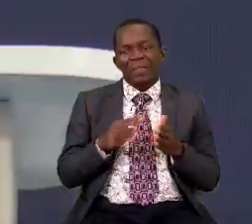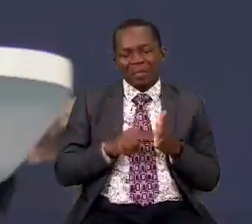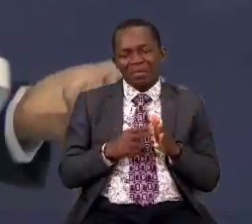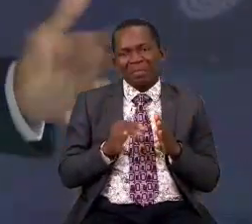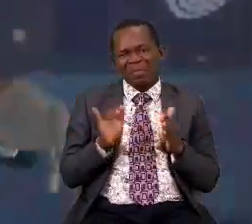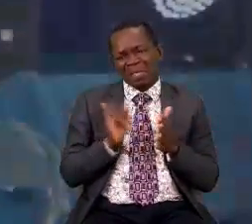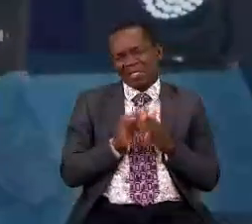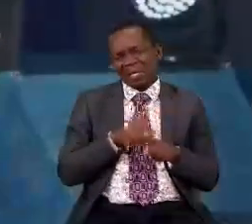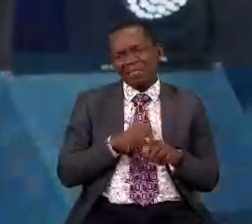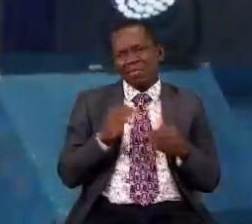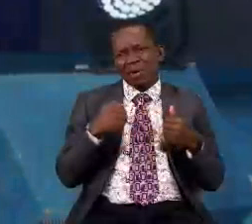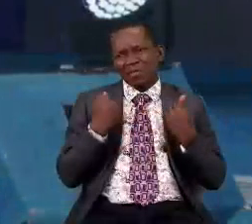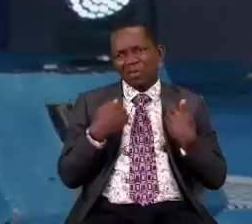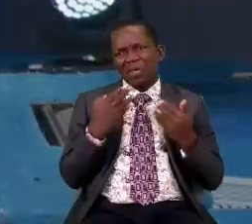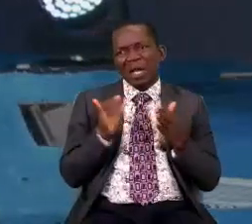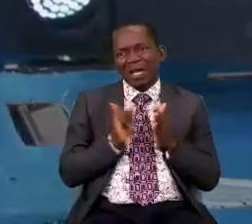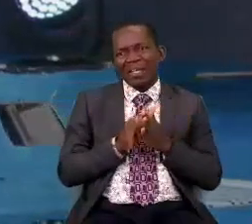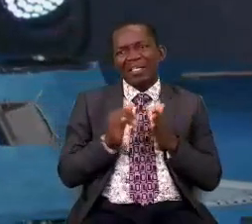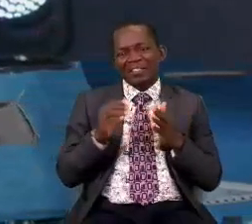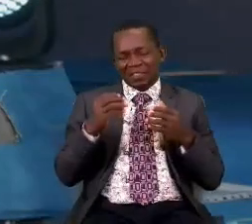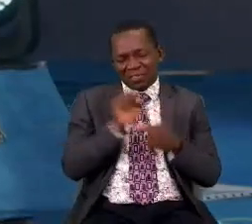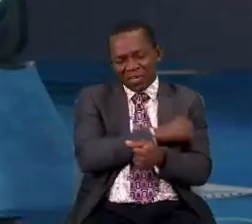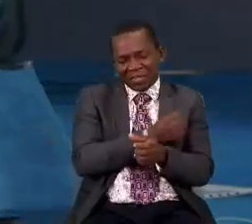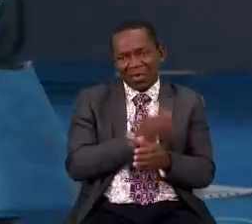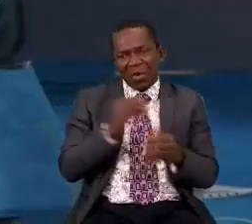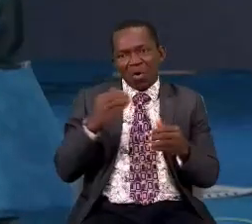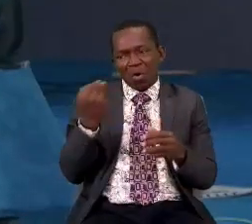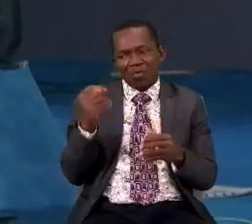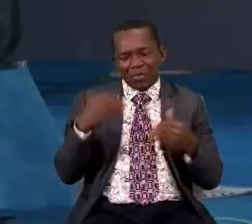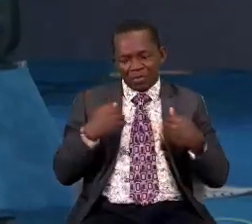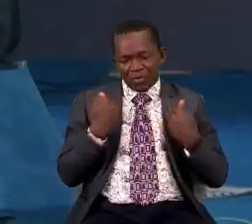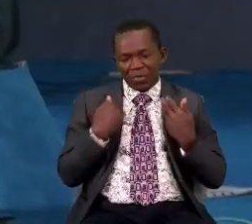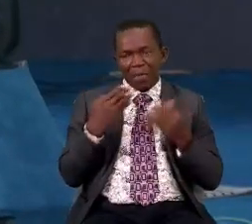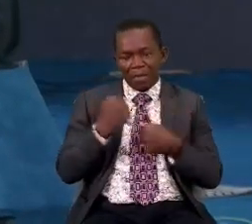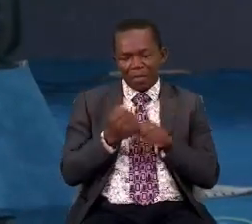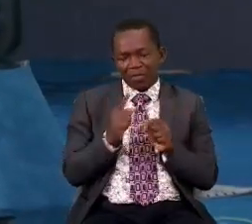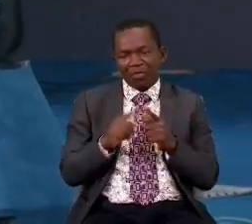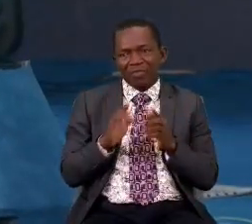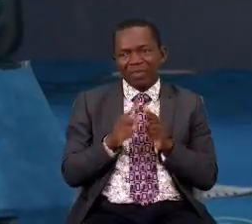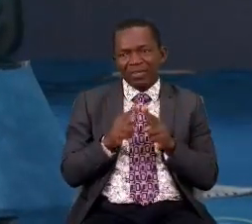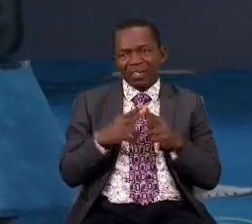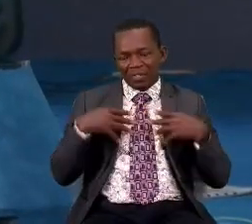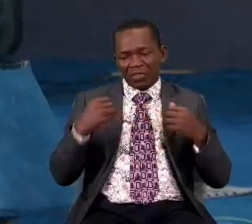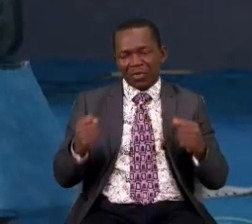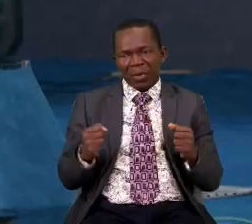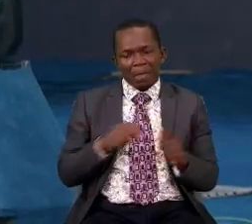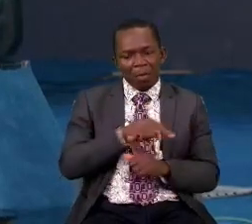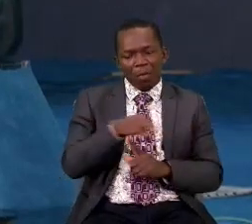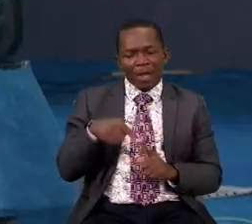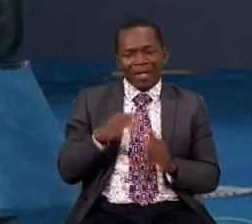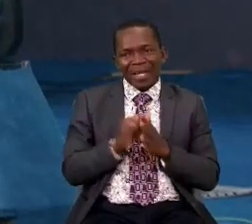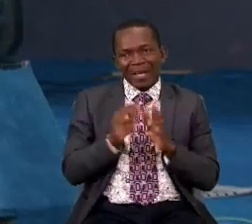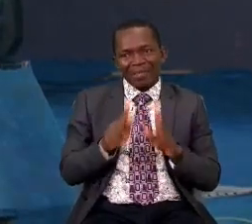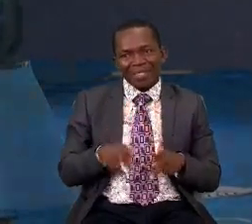getting older and older and your marriage the Canaanites you have met the high invites your mates the Gable sites